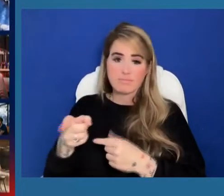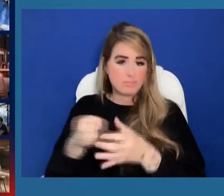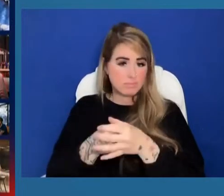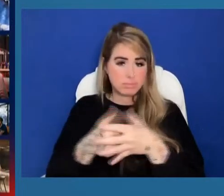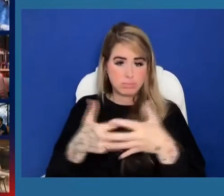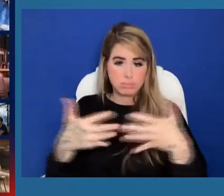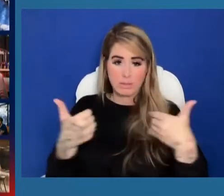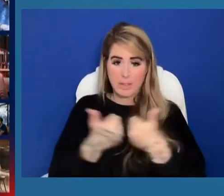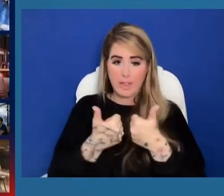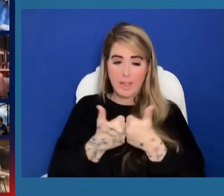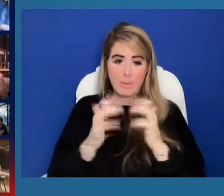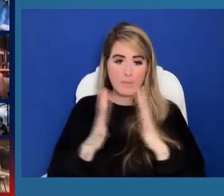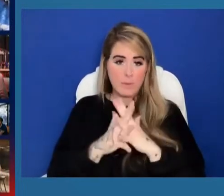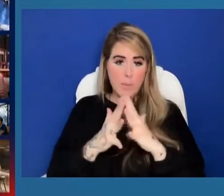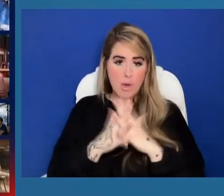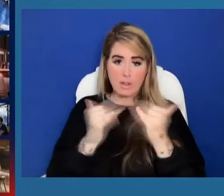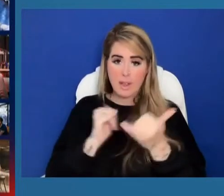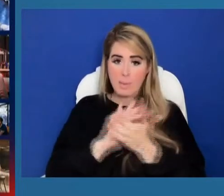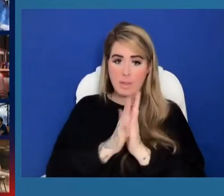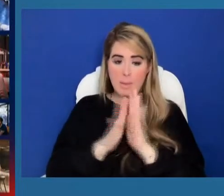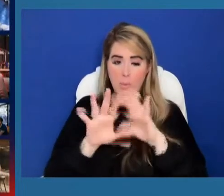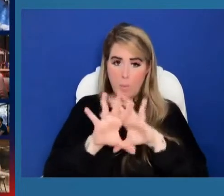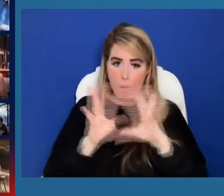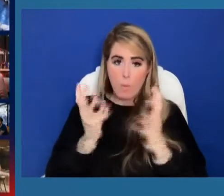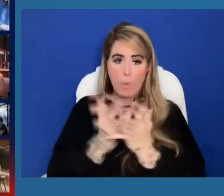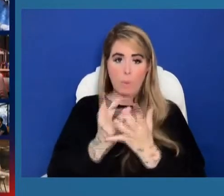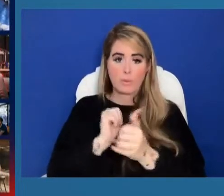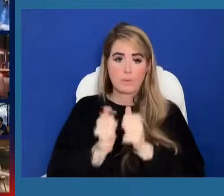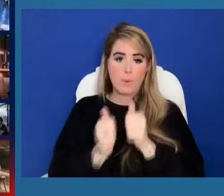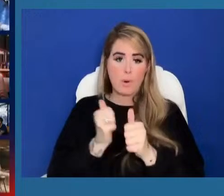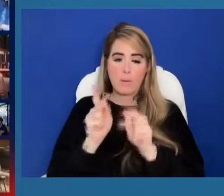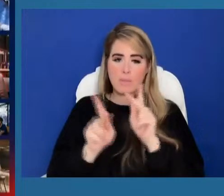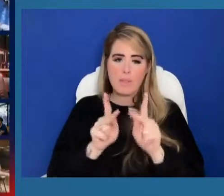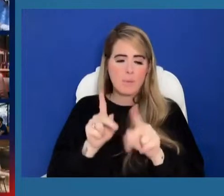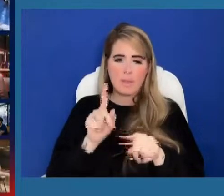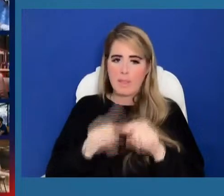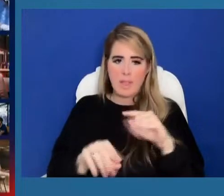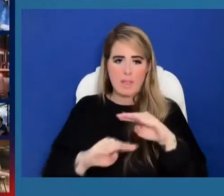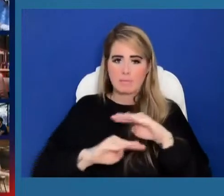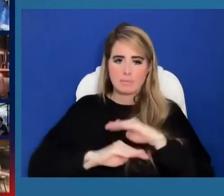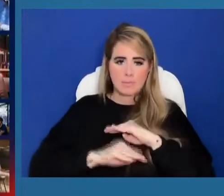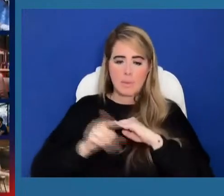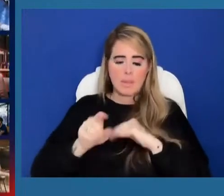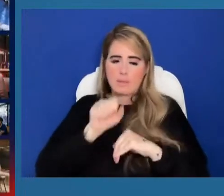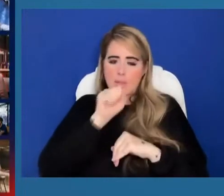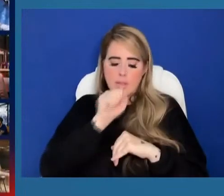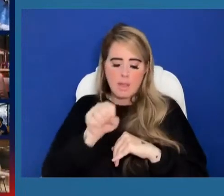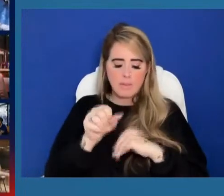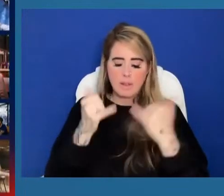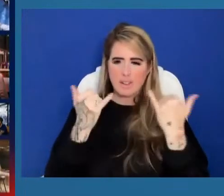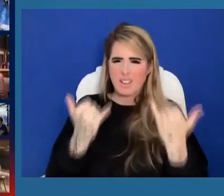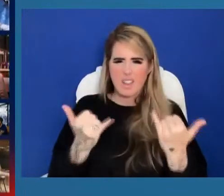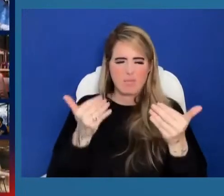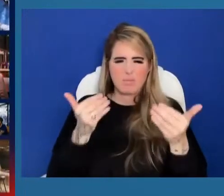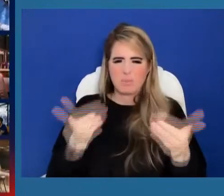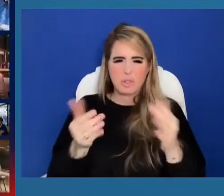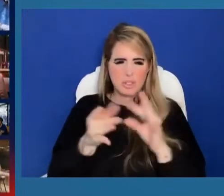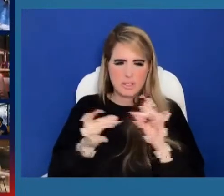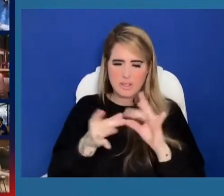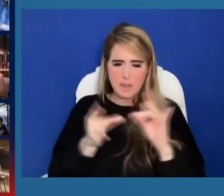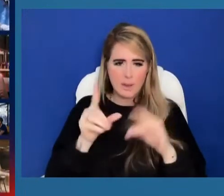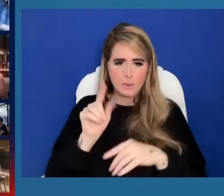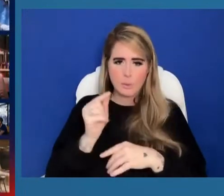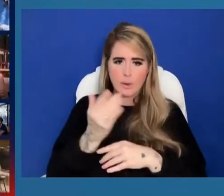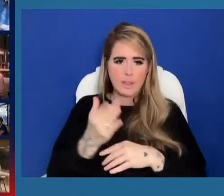into becoming a global sport that people can't get enough of. I think we should just jump to 20 games because we can't get